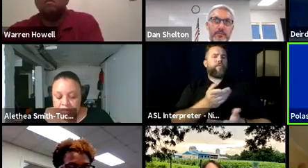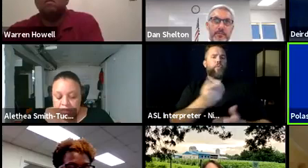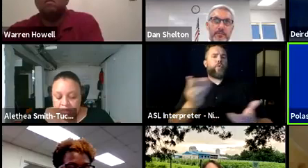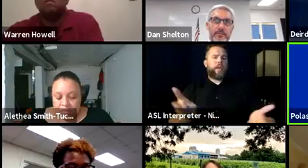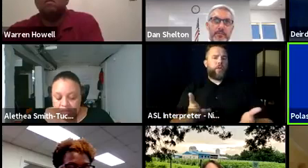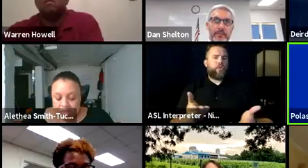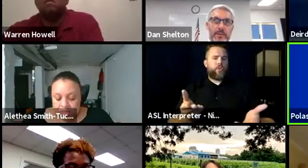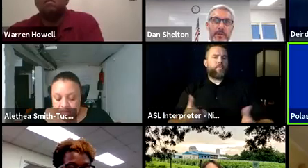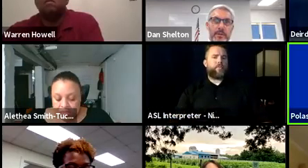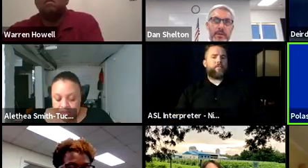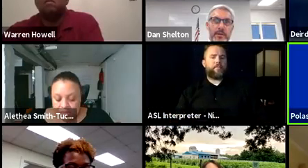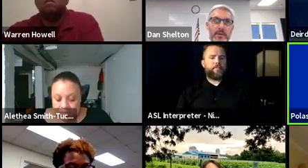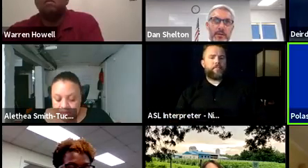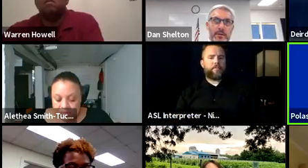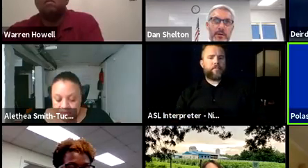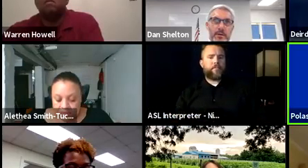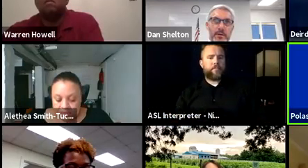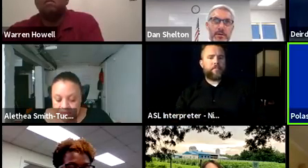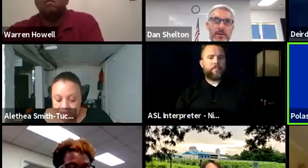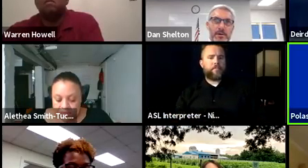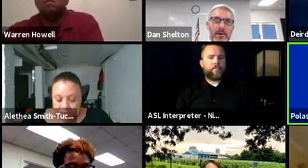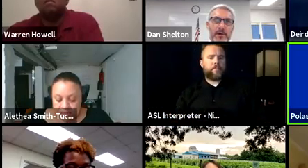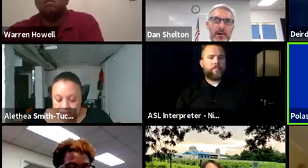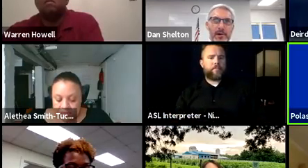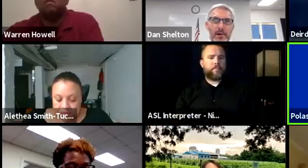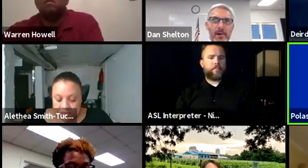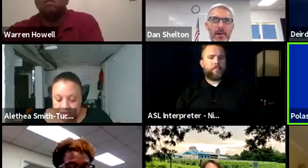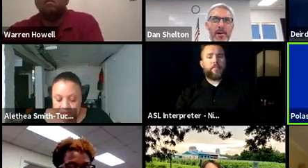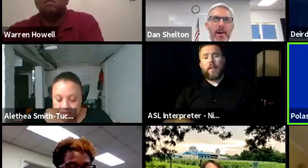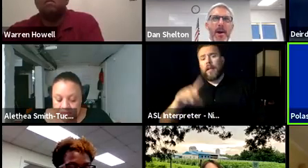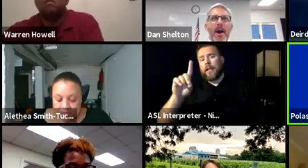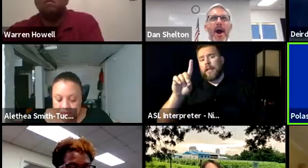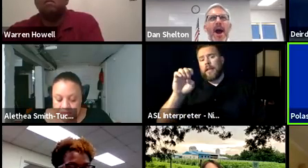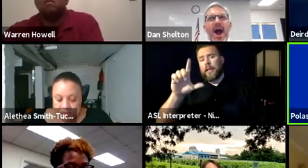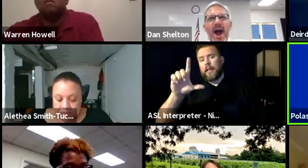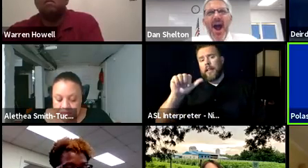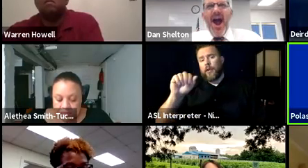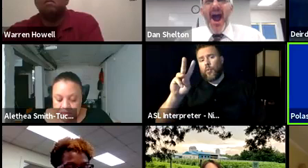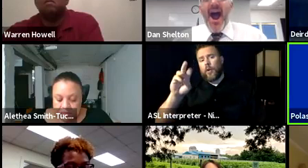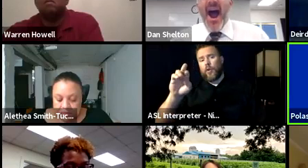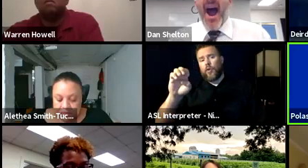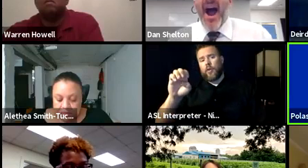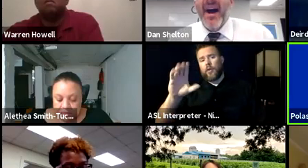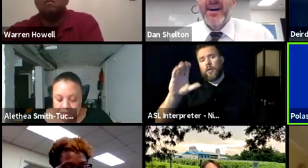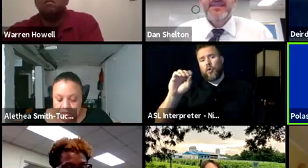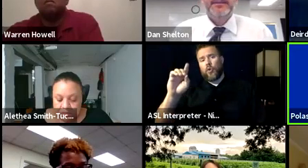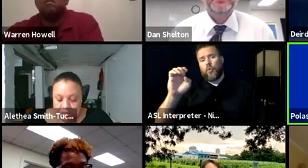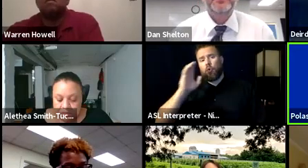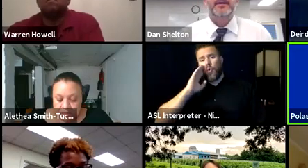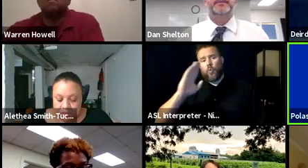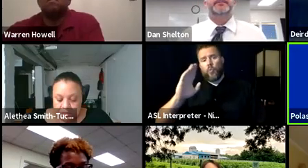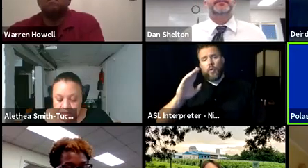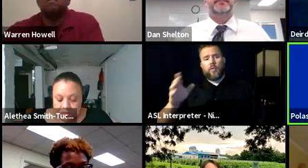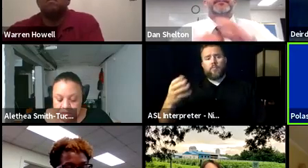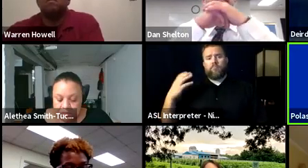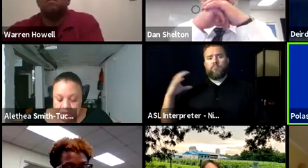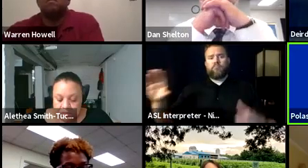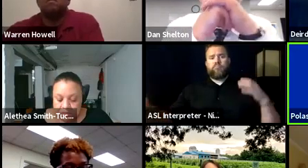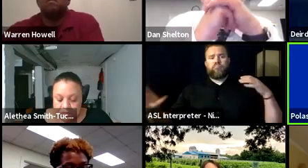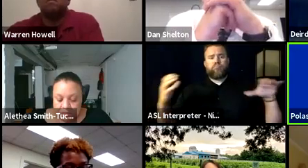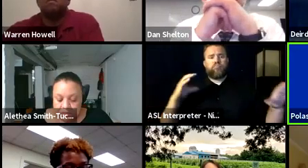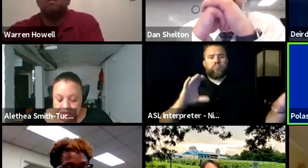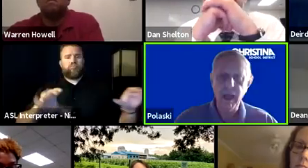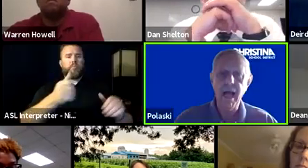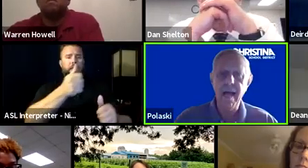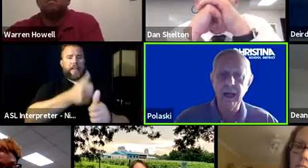quorum. The Delaware Code would include provisions for each school district Board of Education to determine how to implement the provision of Delaware